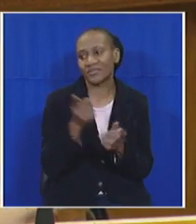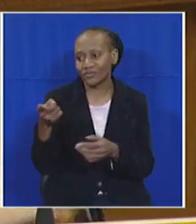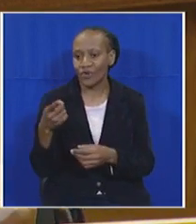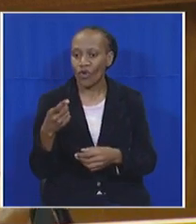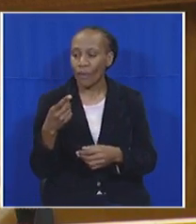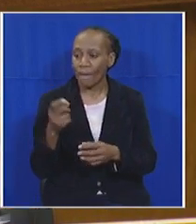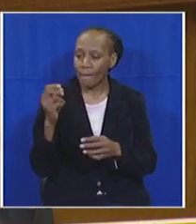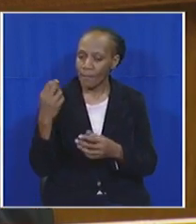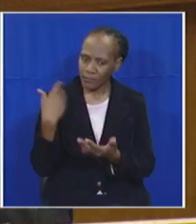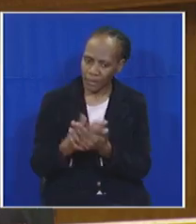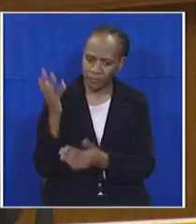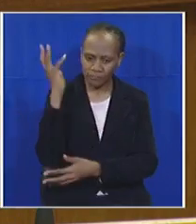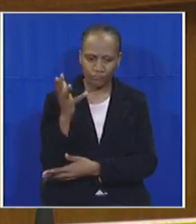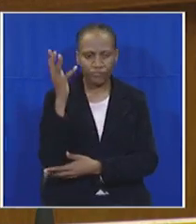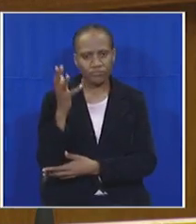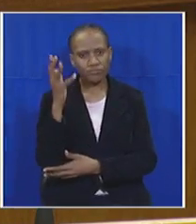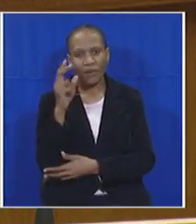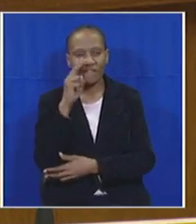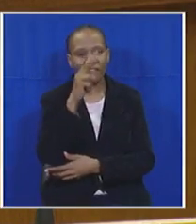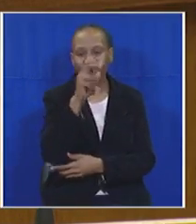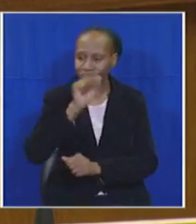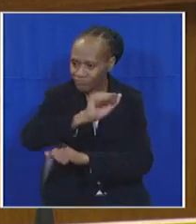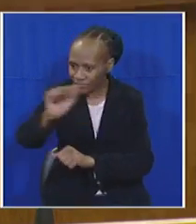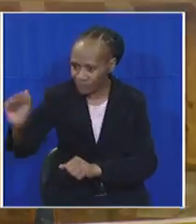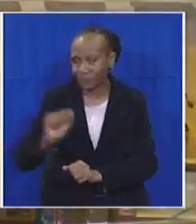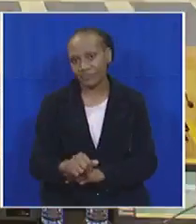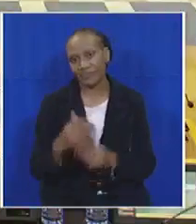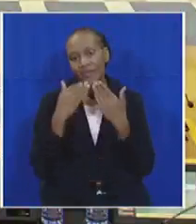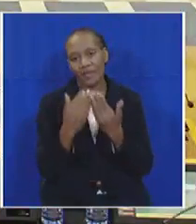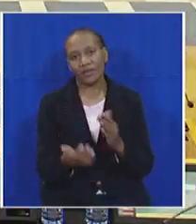vision about the future of the traditional leadership in South Africa. I thank you.